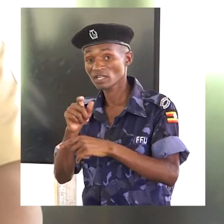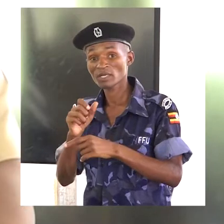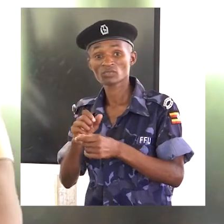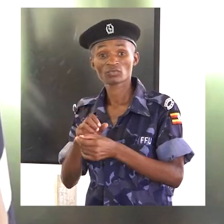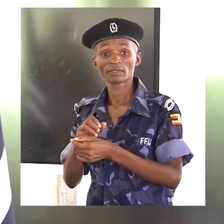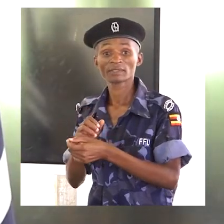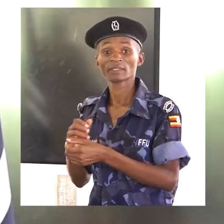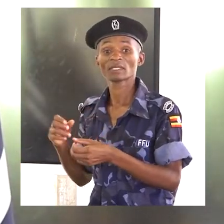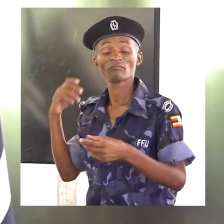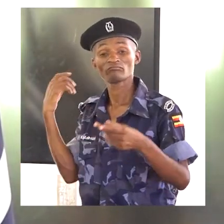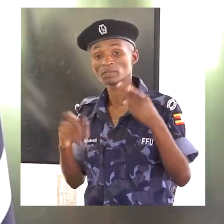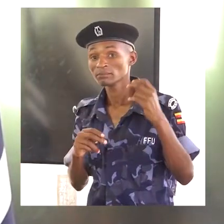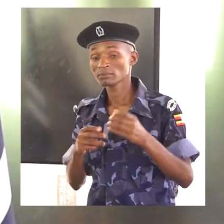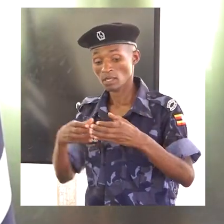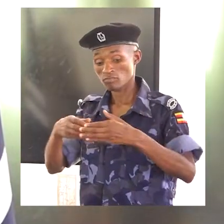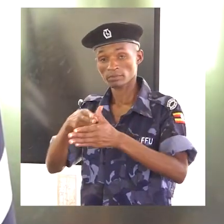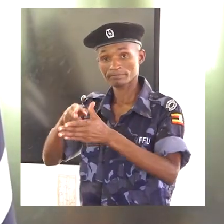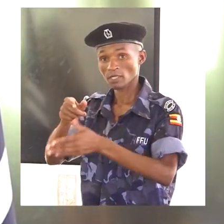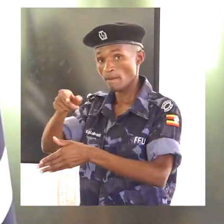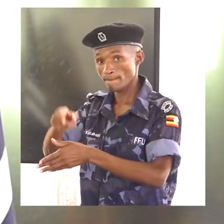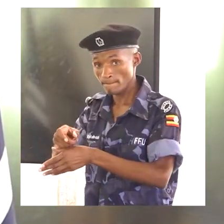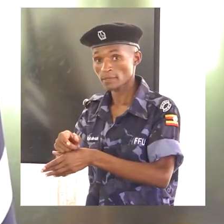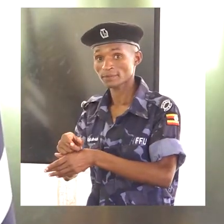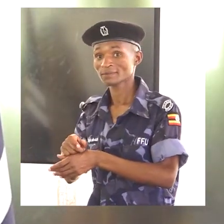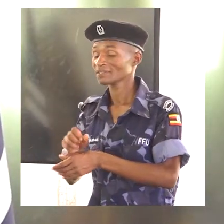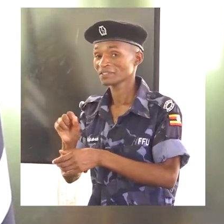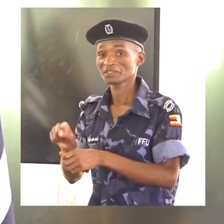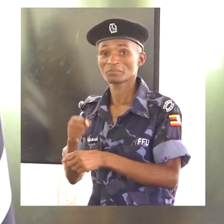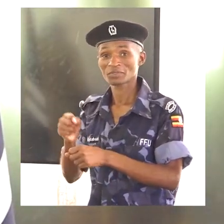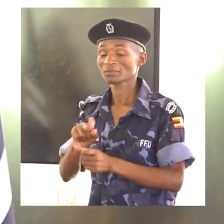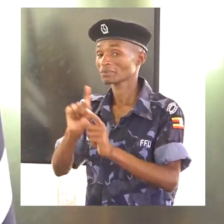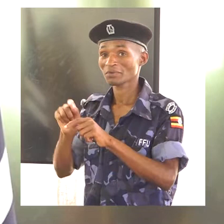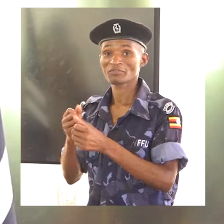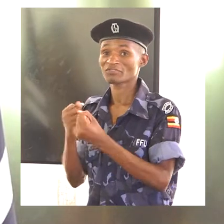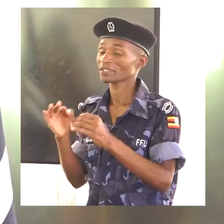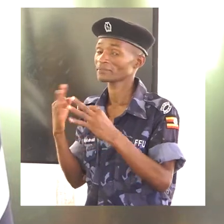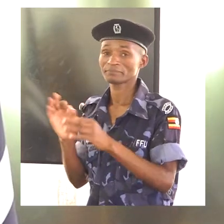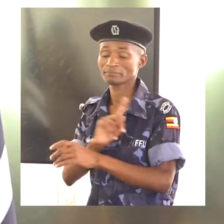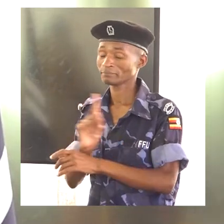are acceptable and must not go unpunished.